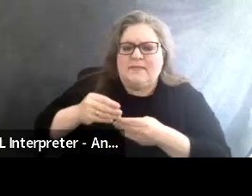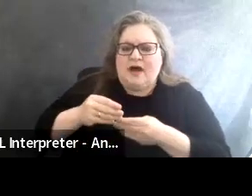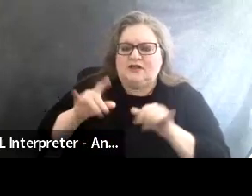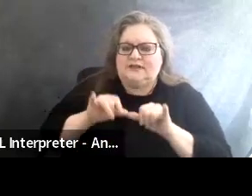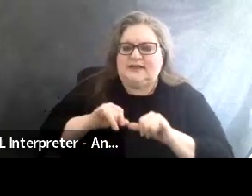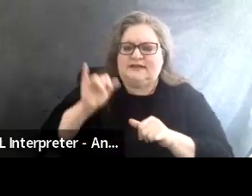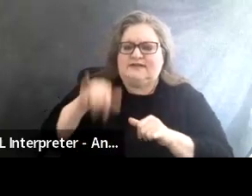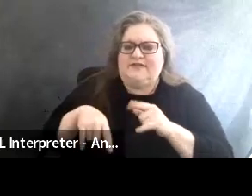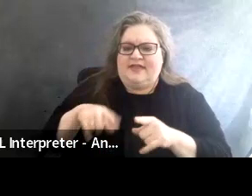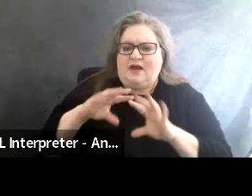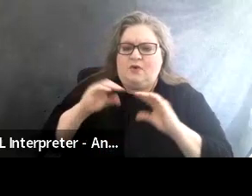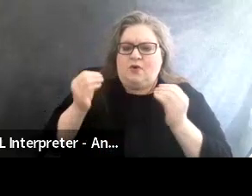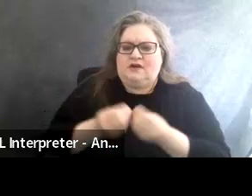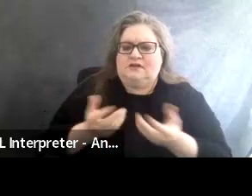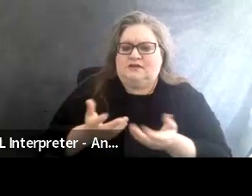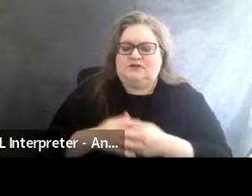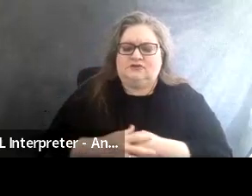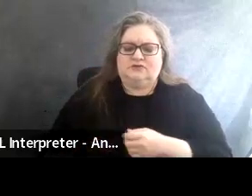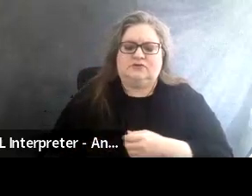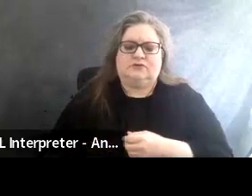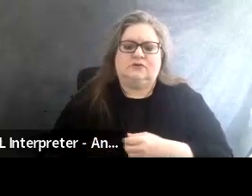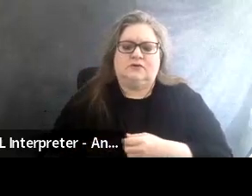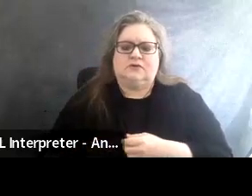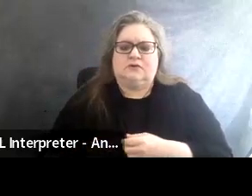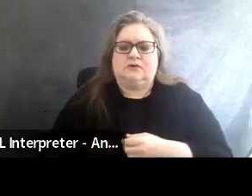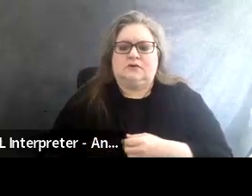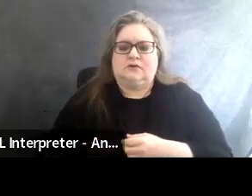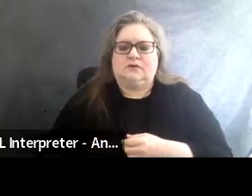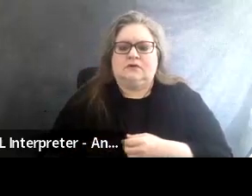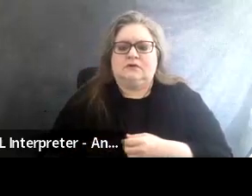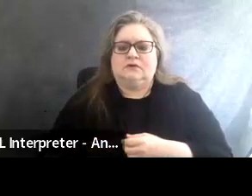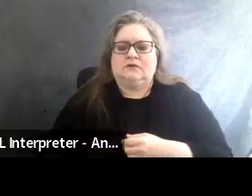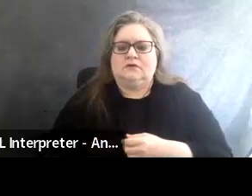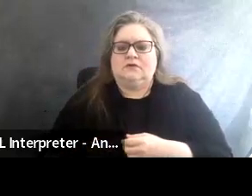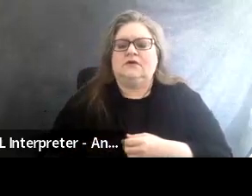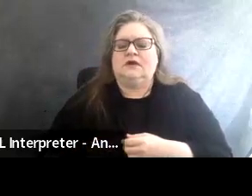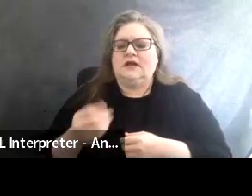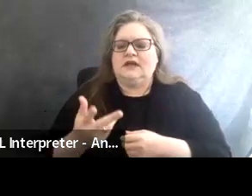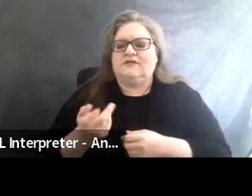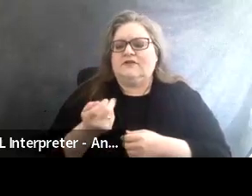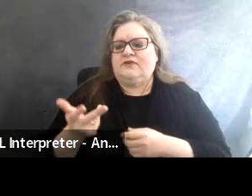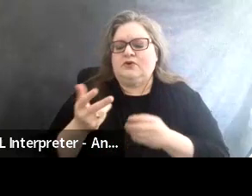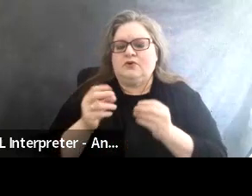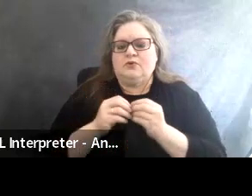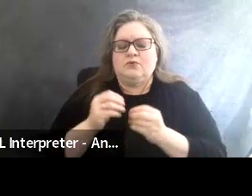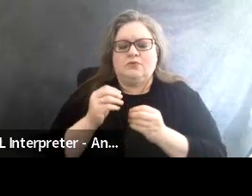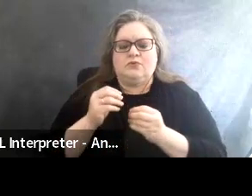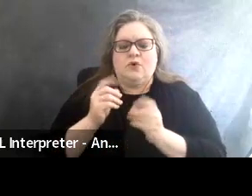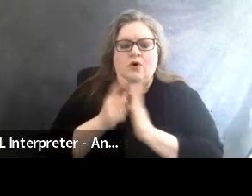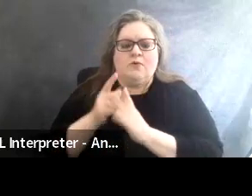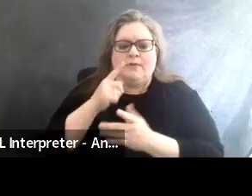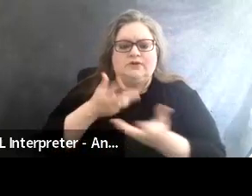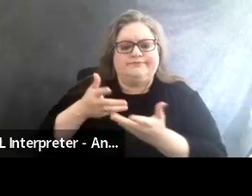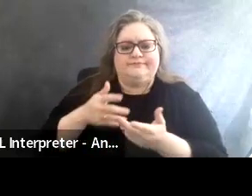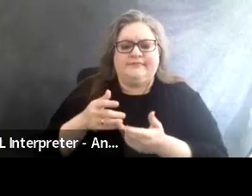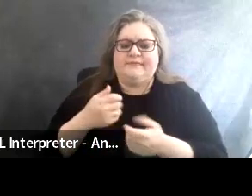that organization? I'm going to give everybody just a few more moments to engage with this poll. Make sure